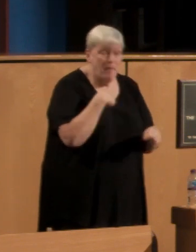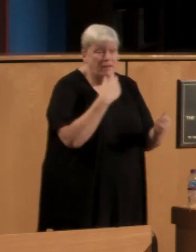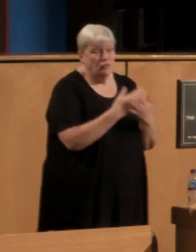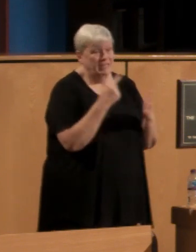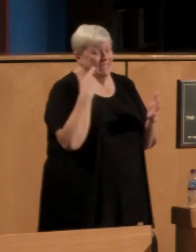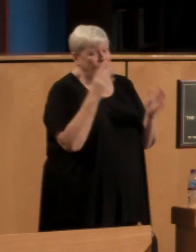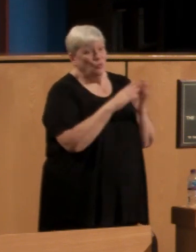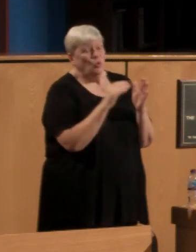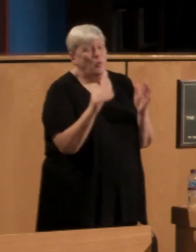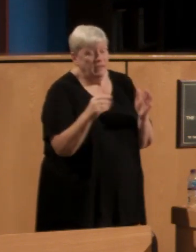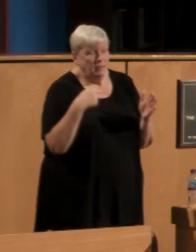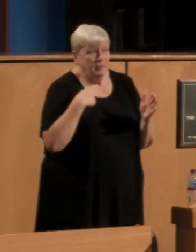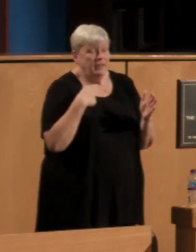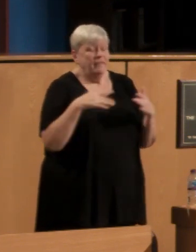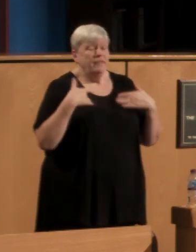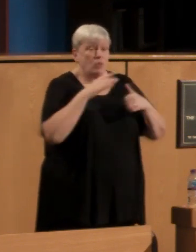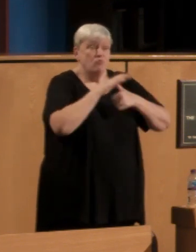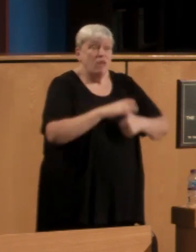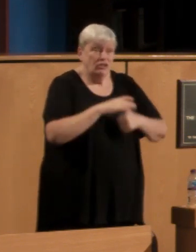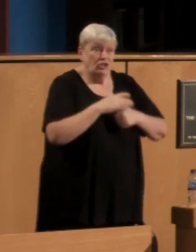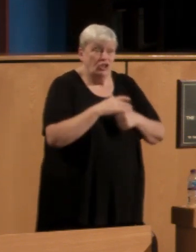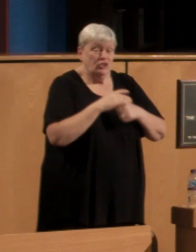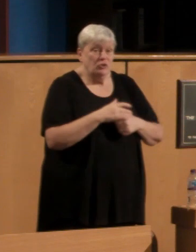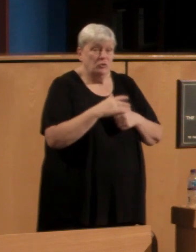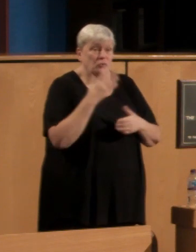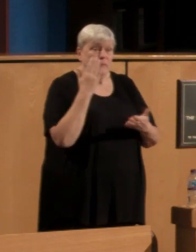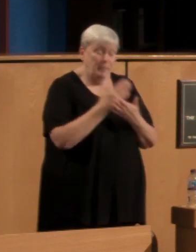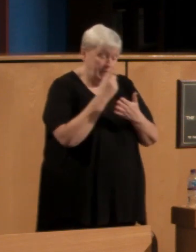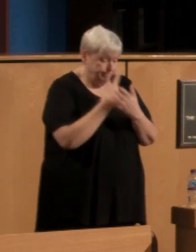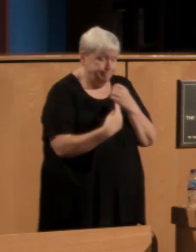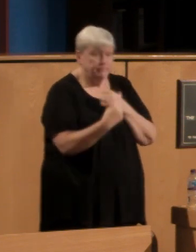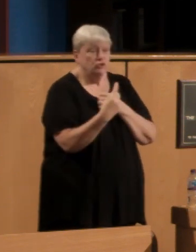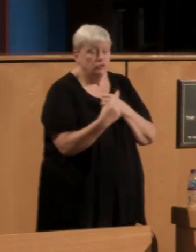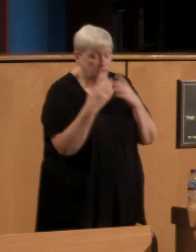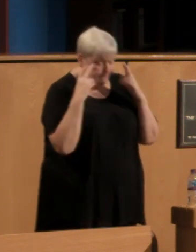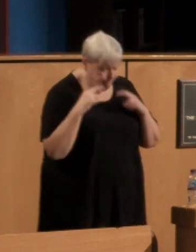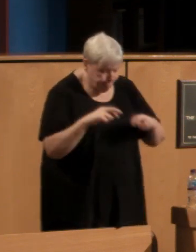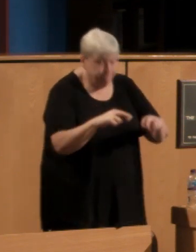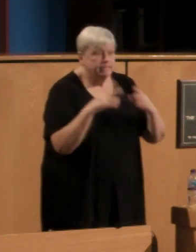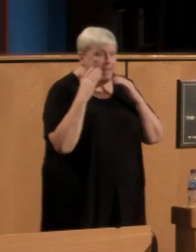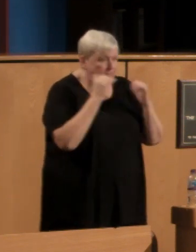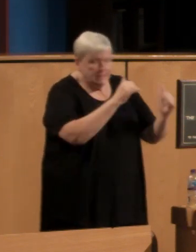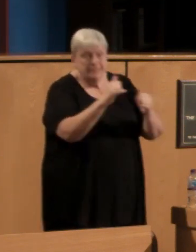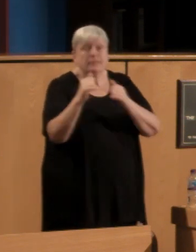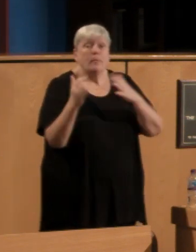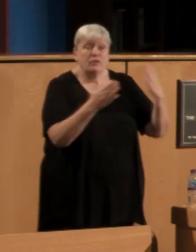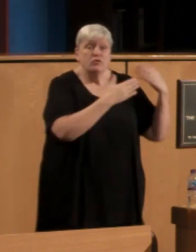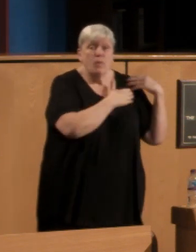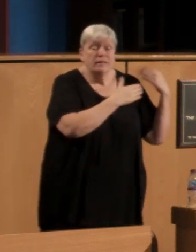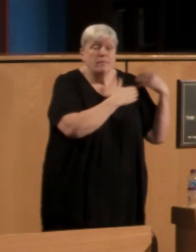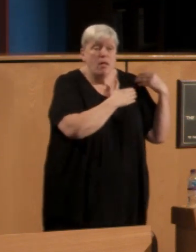that, and to examine those things when you write them, to be very responsible with